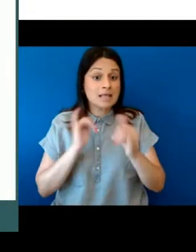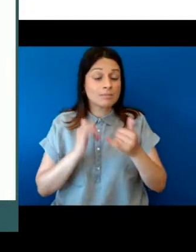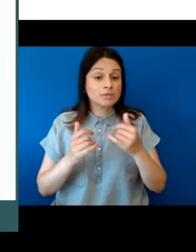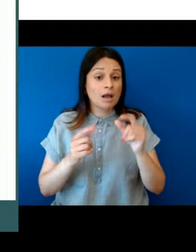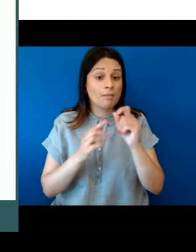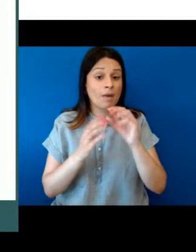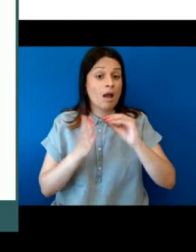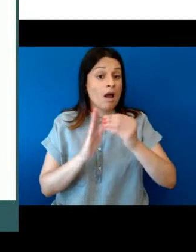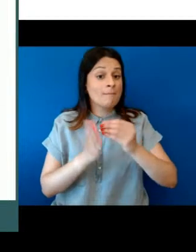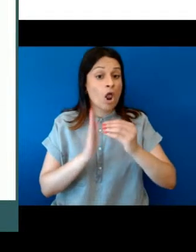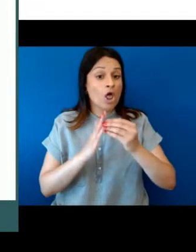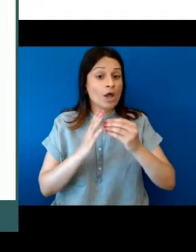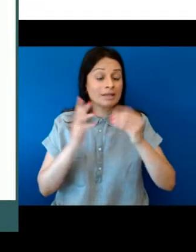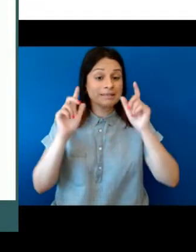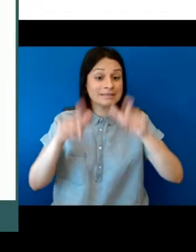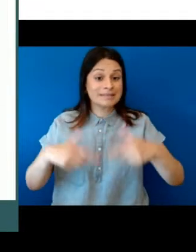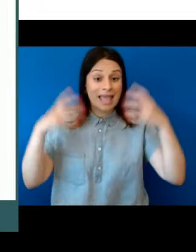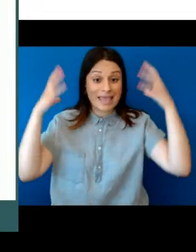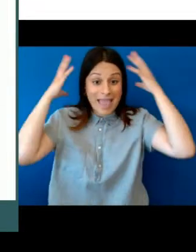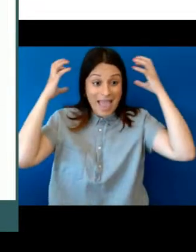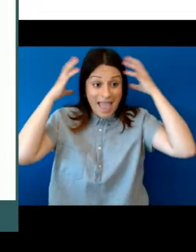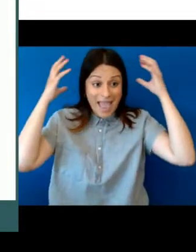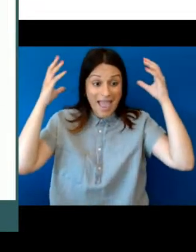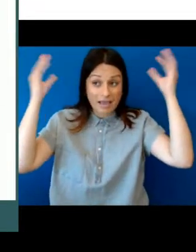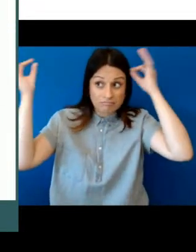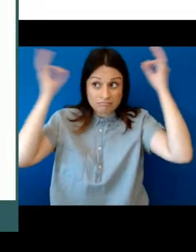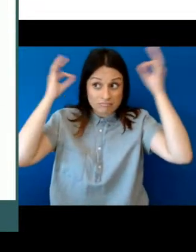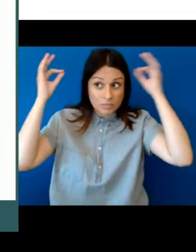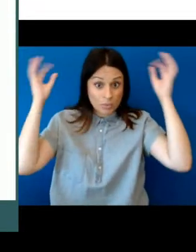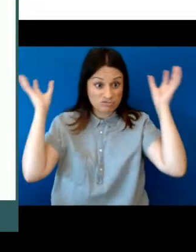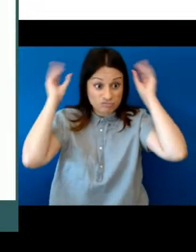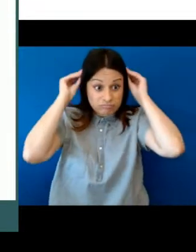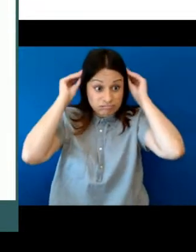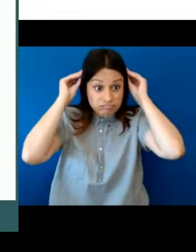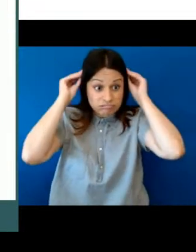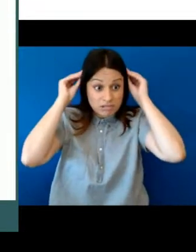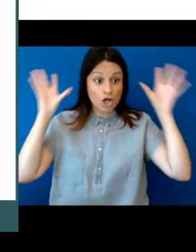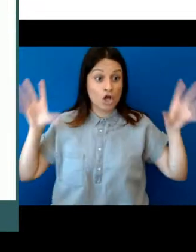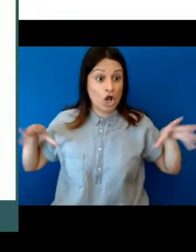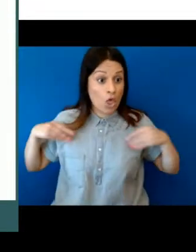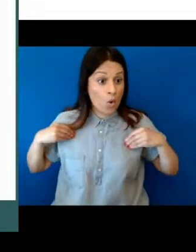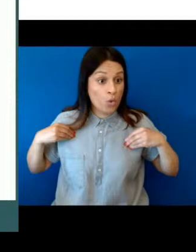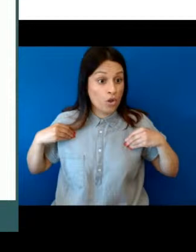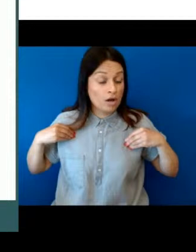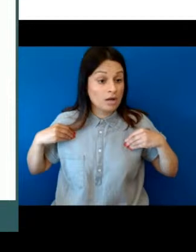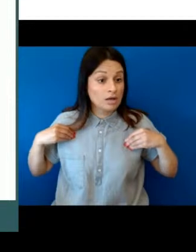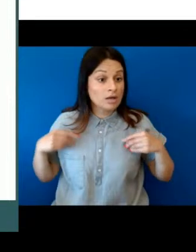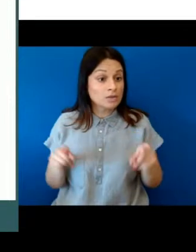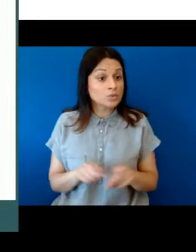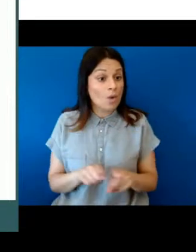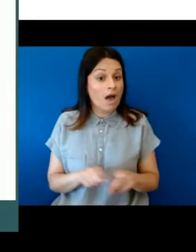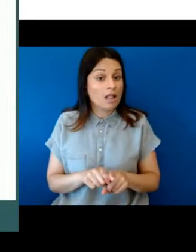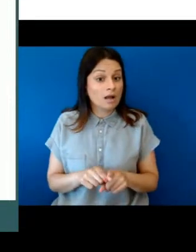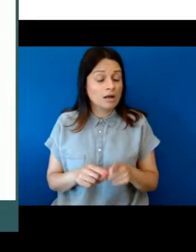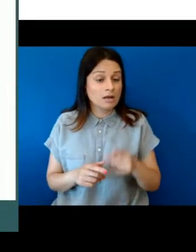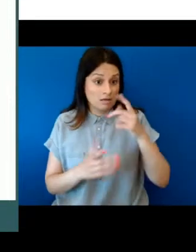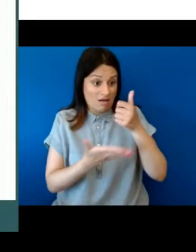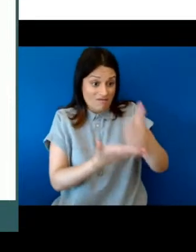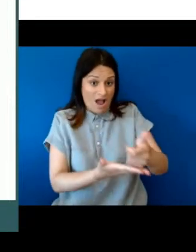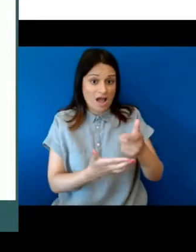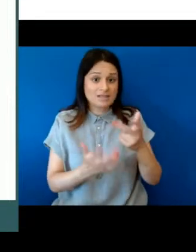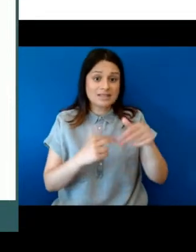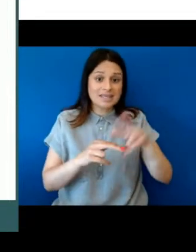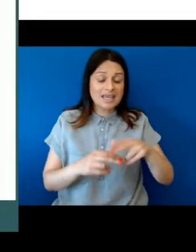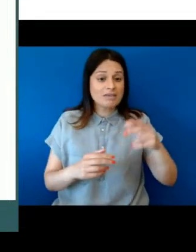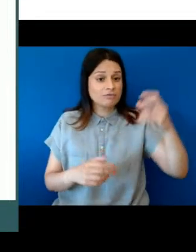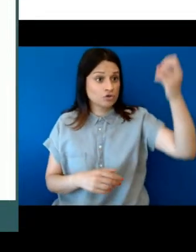indestructible unless it's wet, so it will stay on your clothing all day. So you may want to advise your patient, if they're someone who showers in the morning,